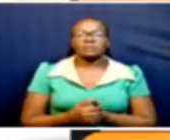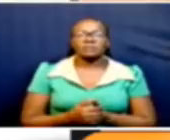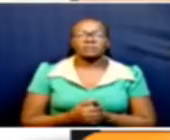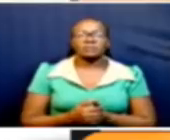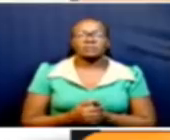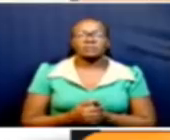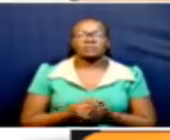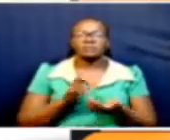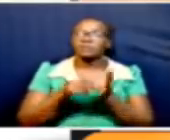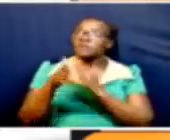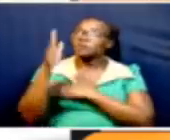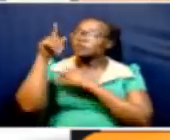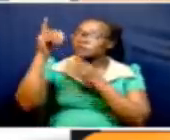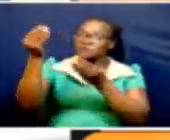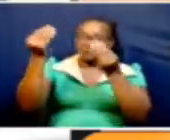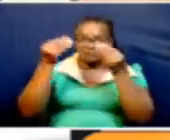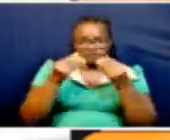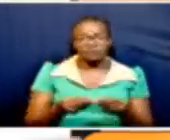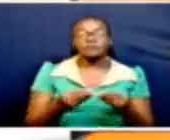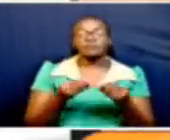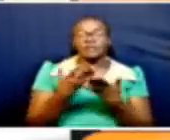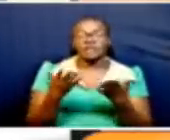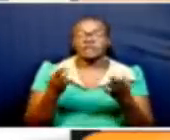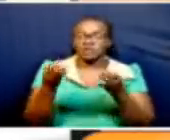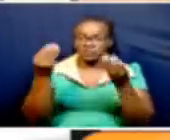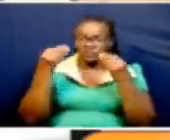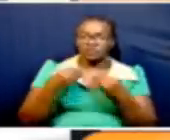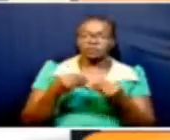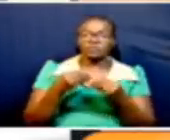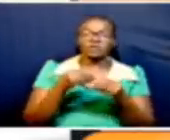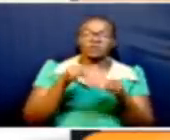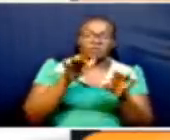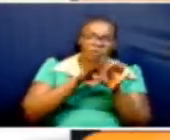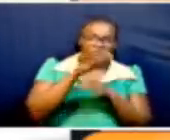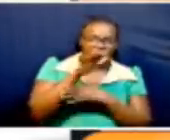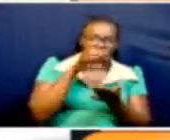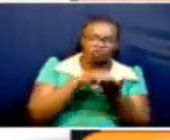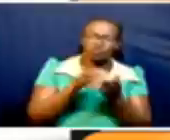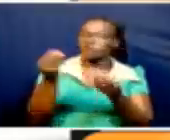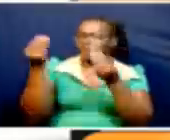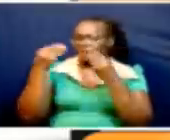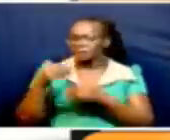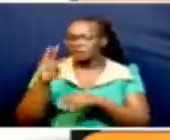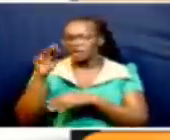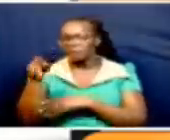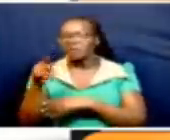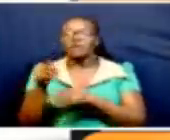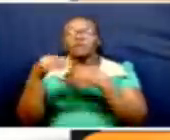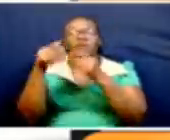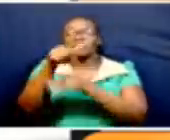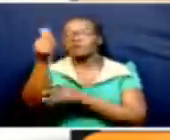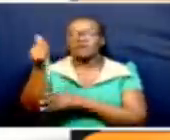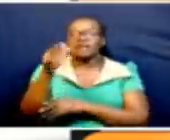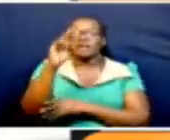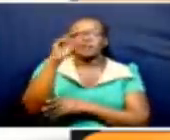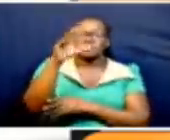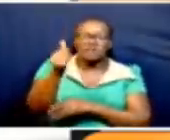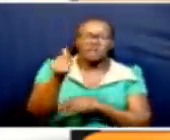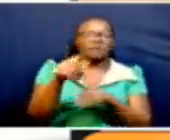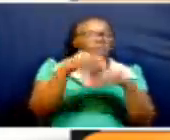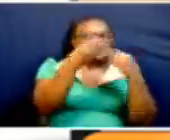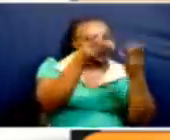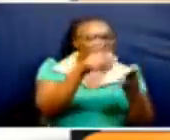it's God who gives. If he gives you the governor seat, he gives Babu Owino member of parliament, he gave Mohammed Ali MP, he gave somebody else MCA,